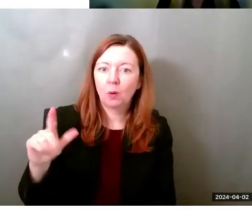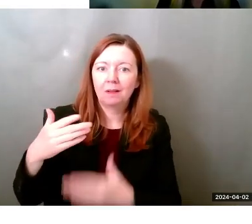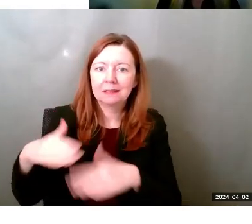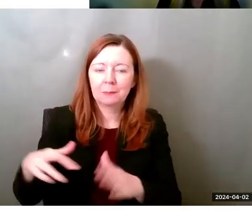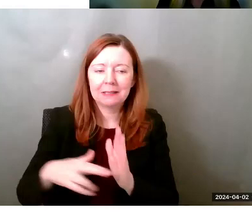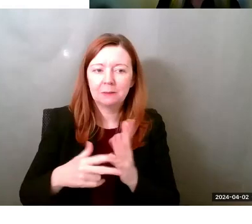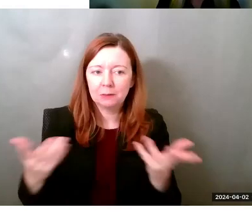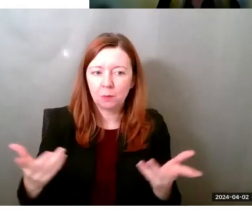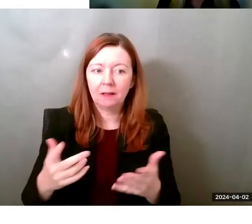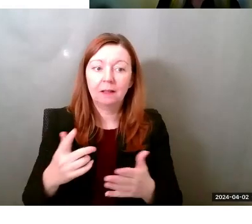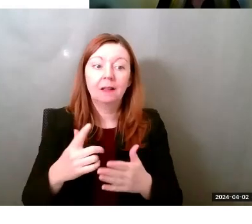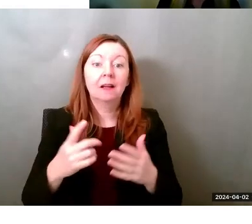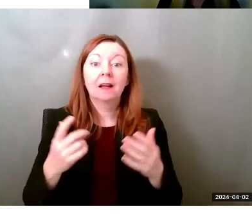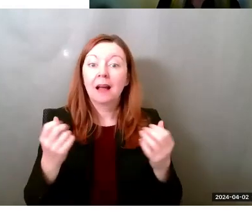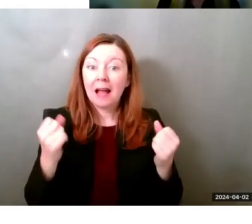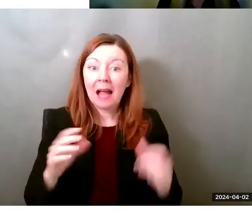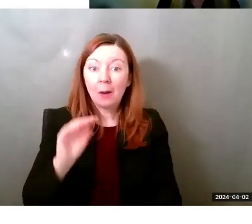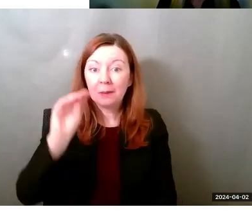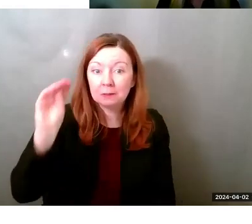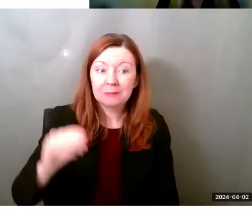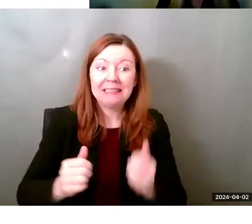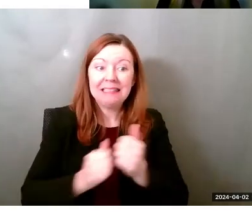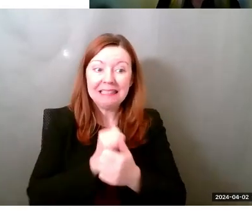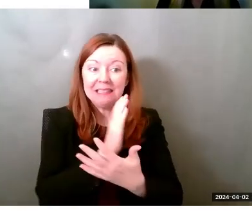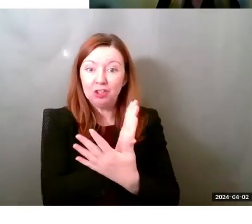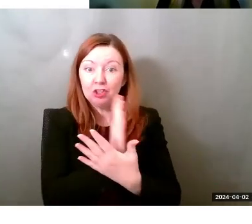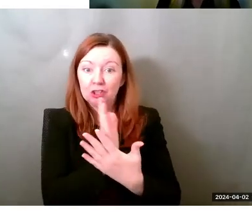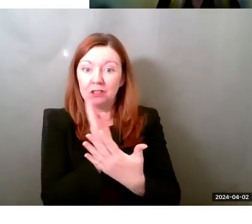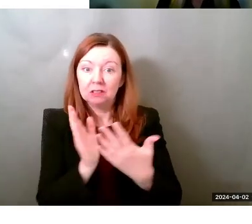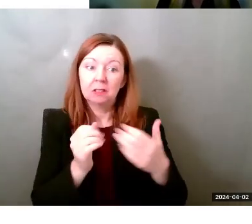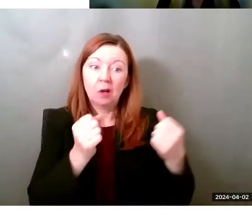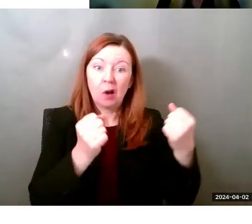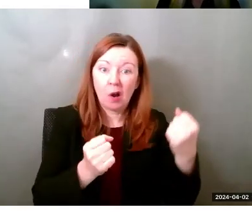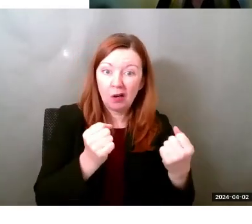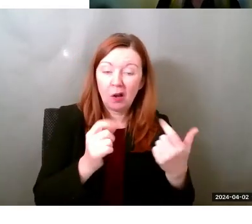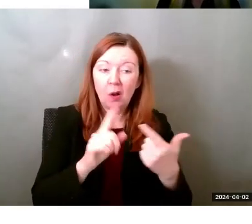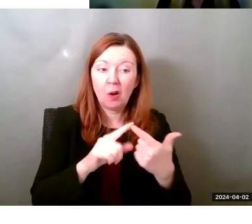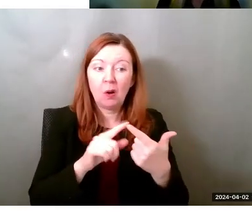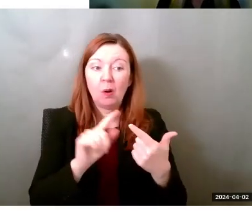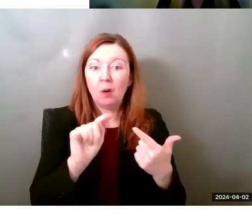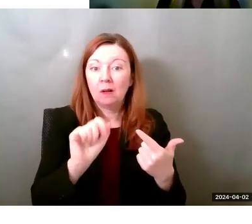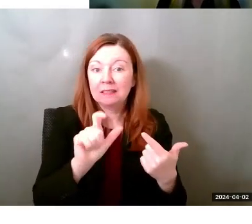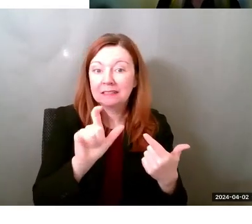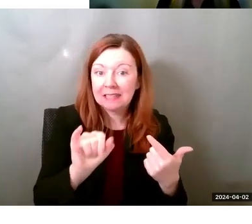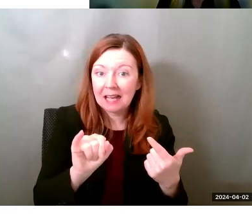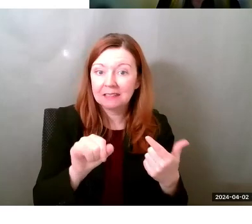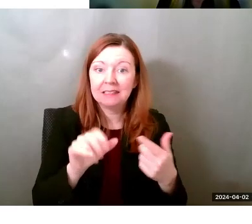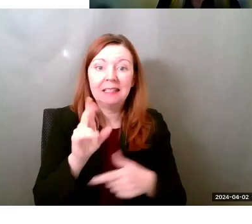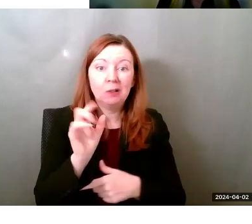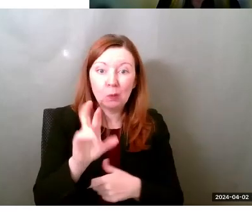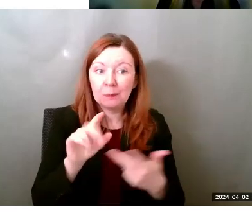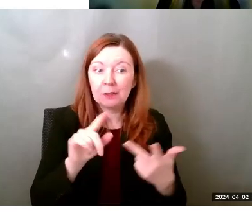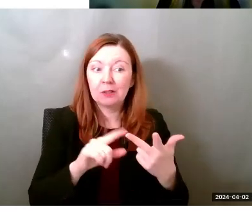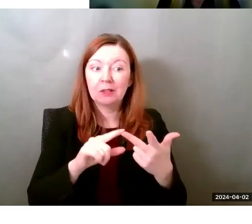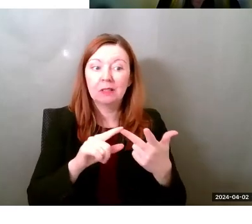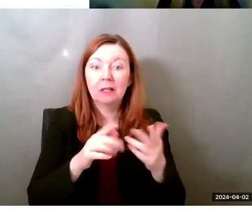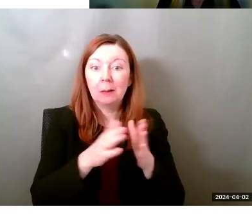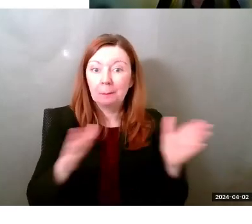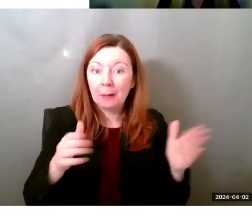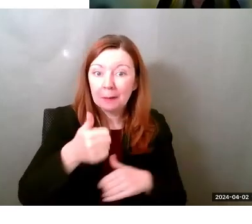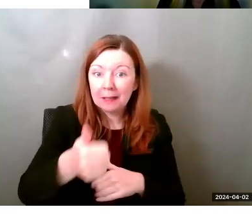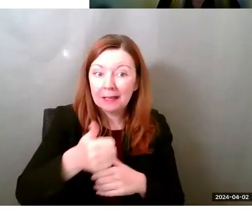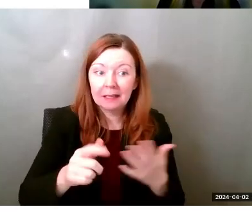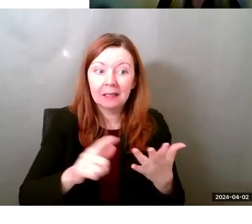what percentage of each of the mode shares, auto, taxi ride share, public transit, or